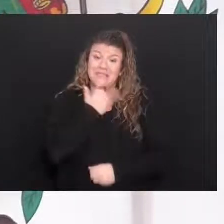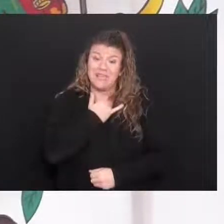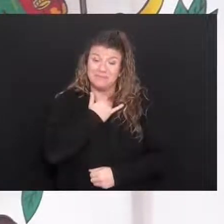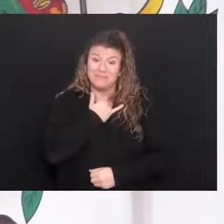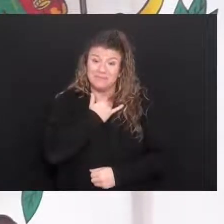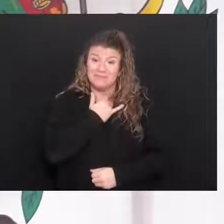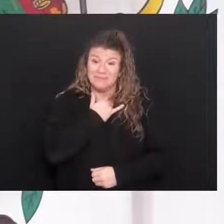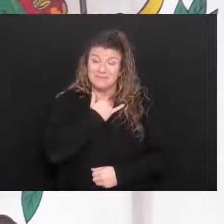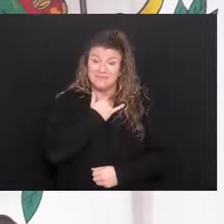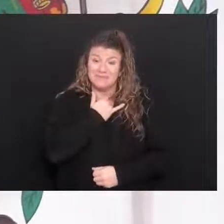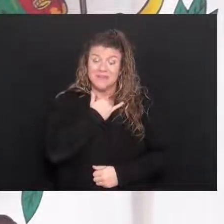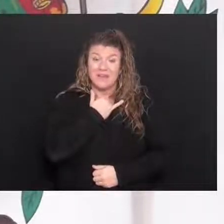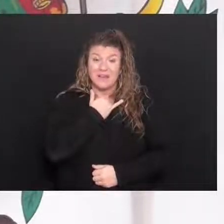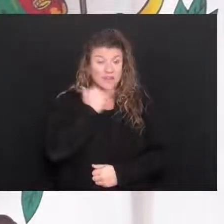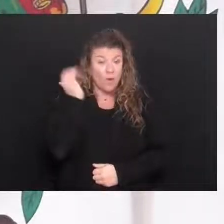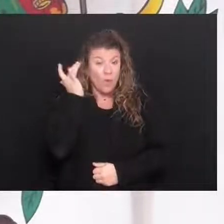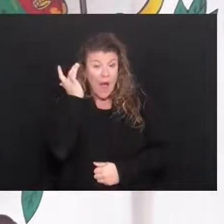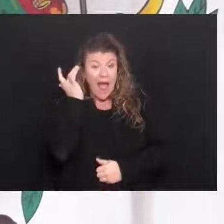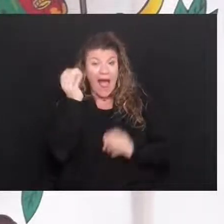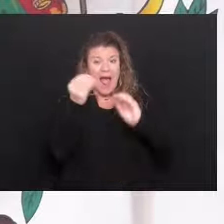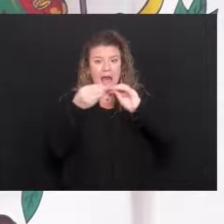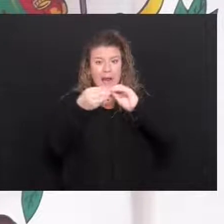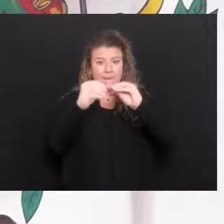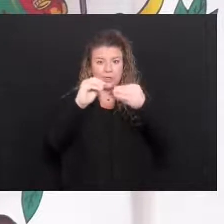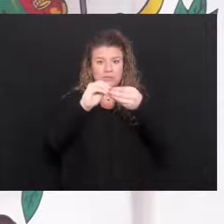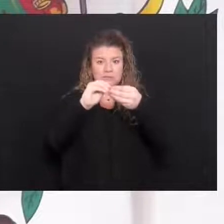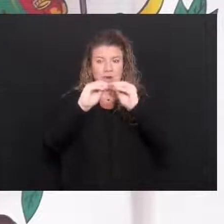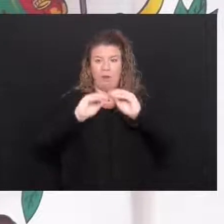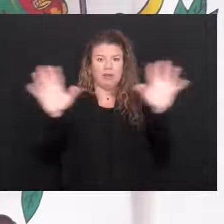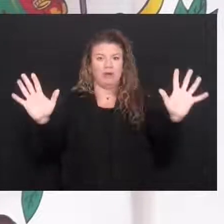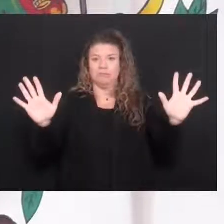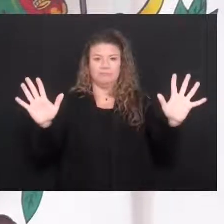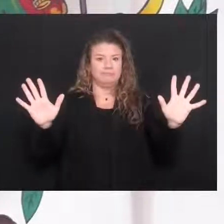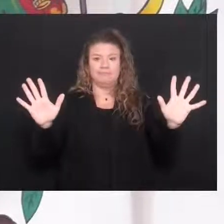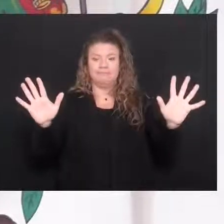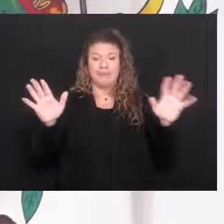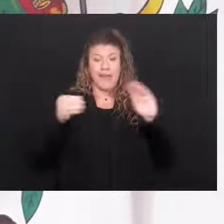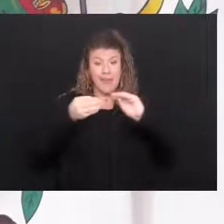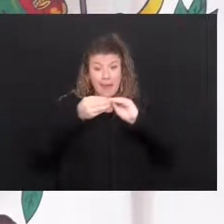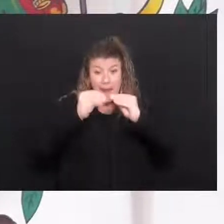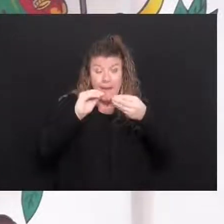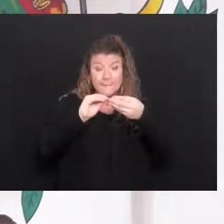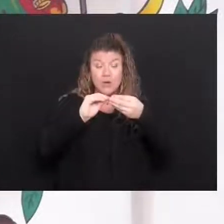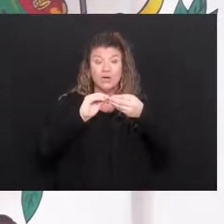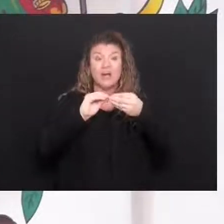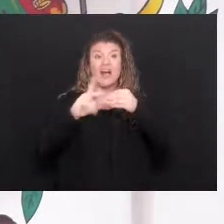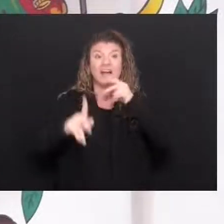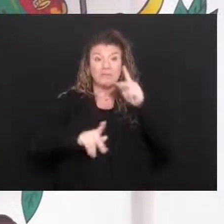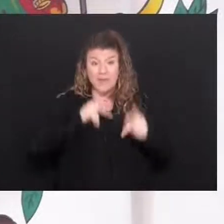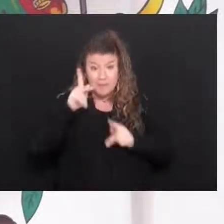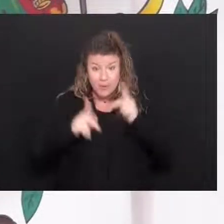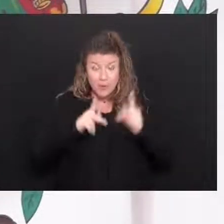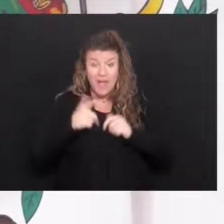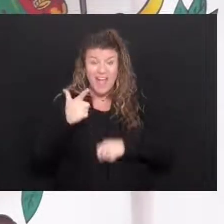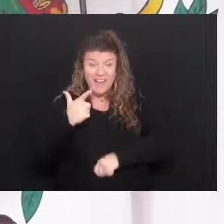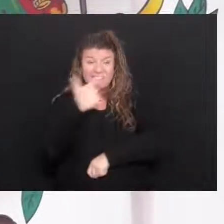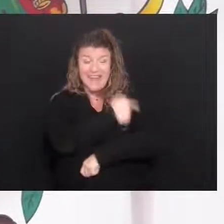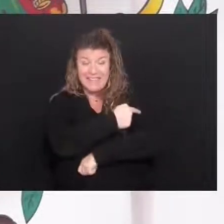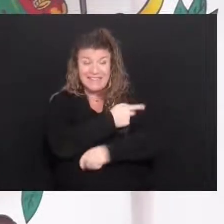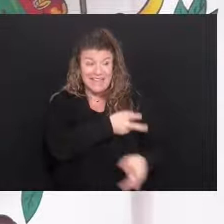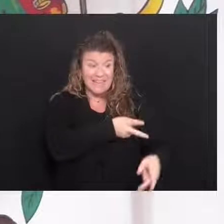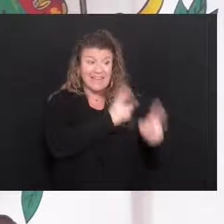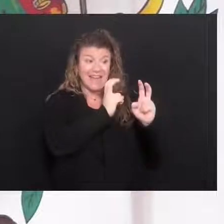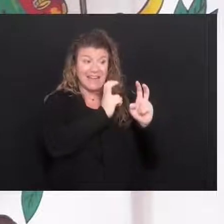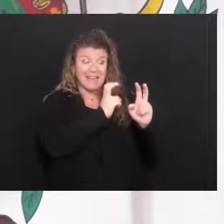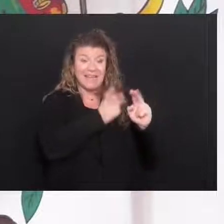The numbers tell us wholeheartedly that the number of vaccinated people in the hospitals are